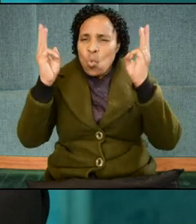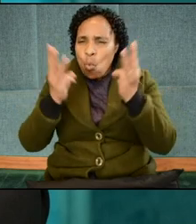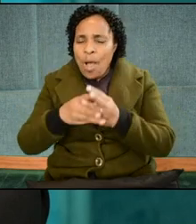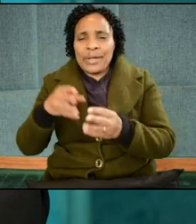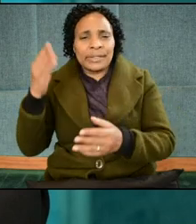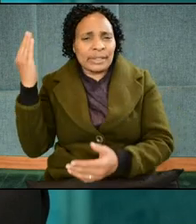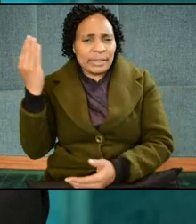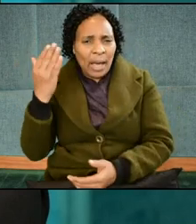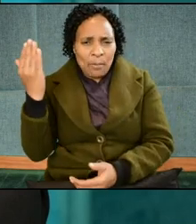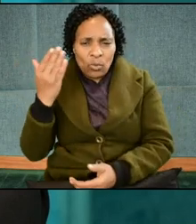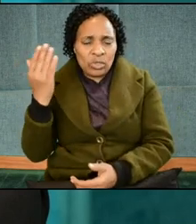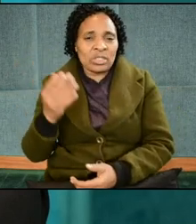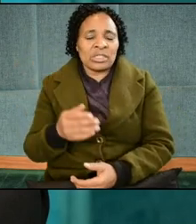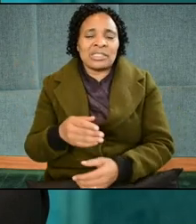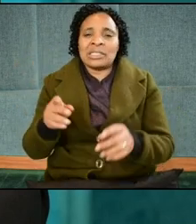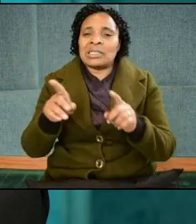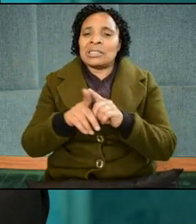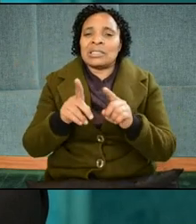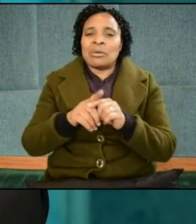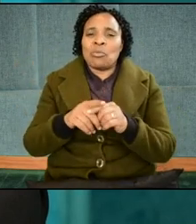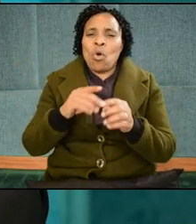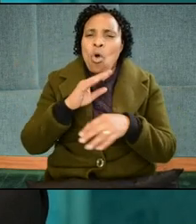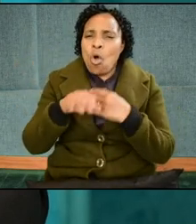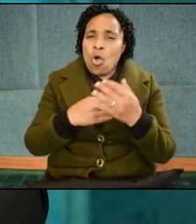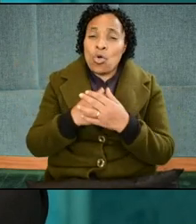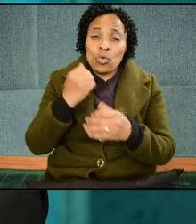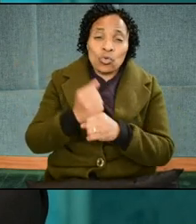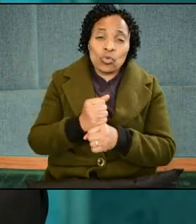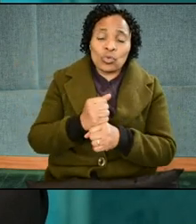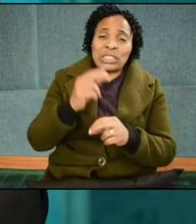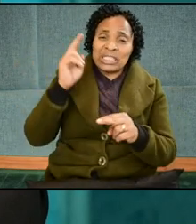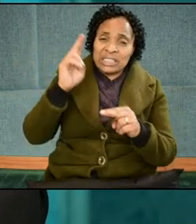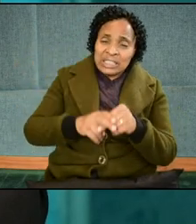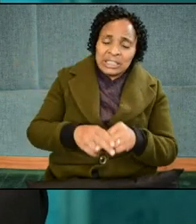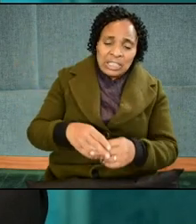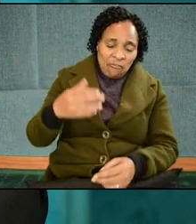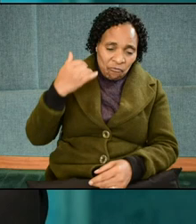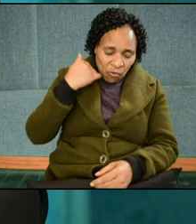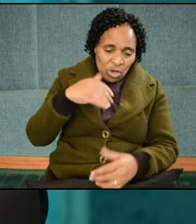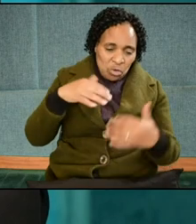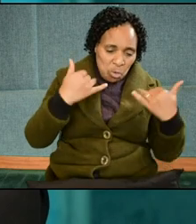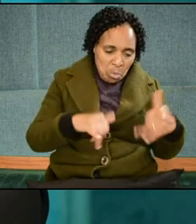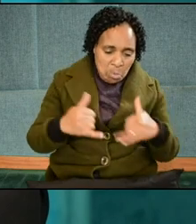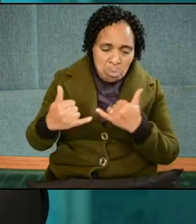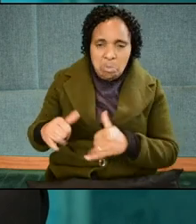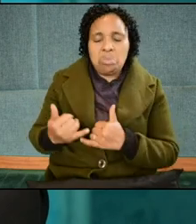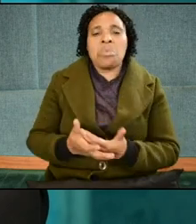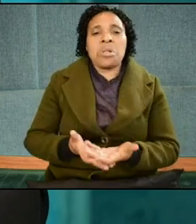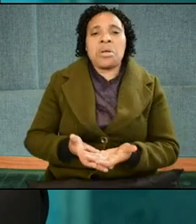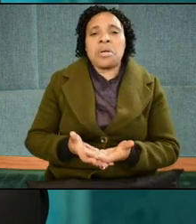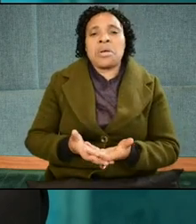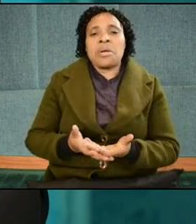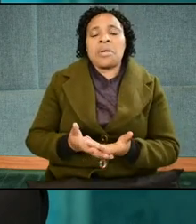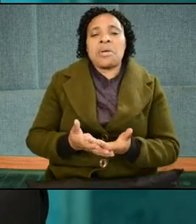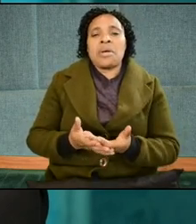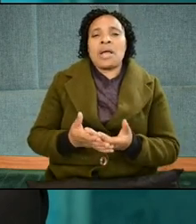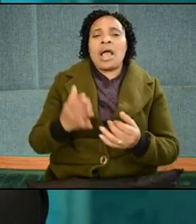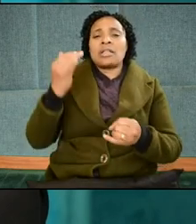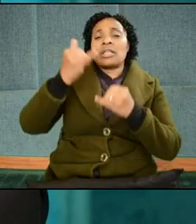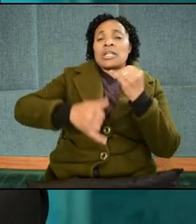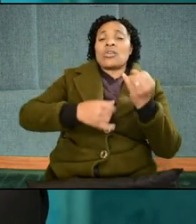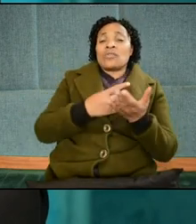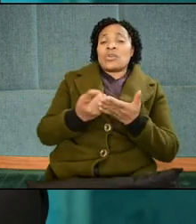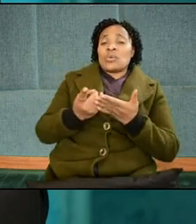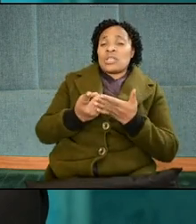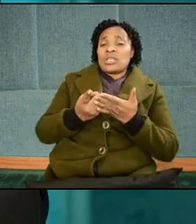sermons. So it's like all you do is sit on your phone, you play. Now, by the end of the